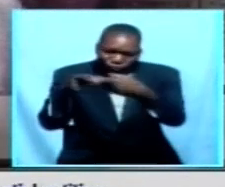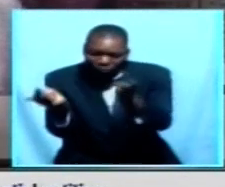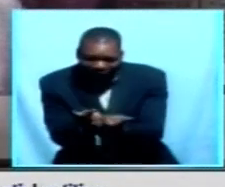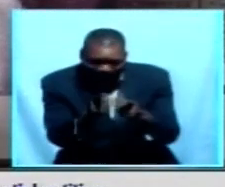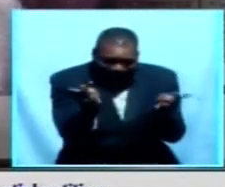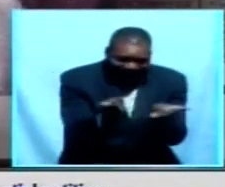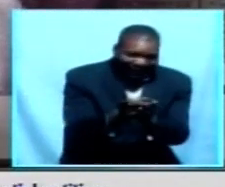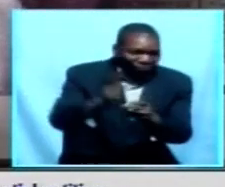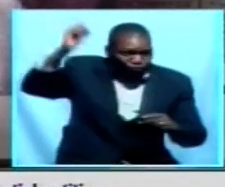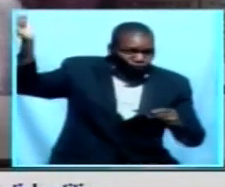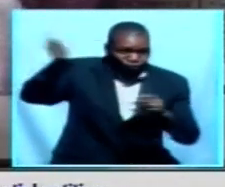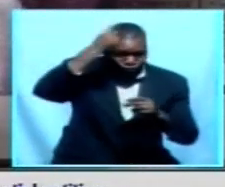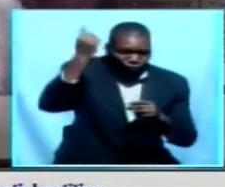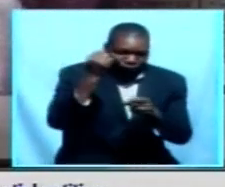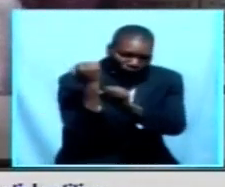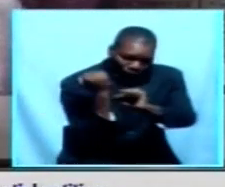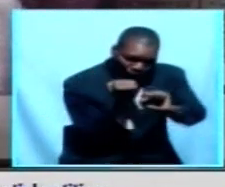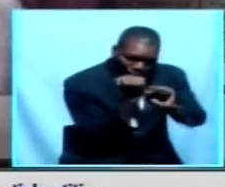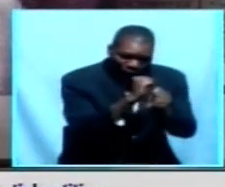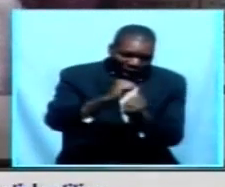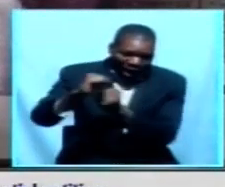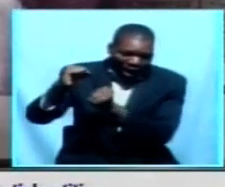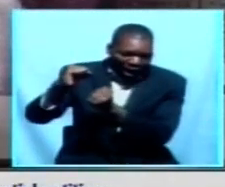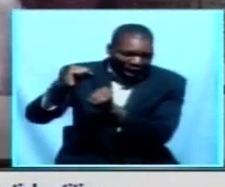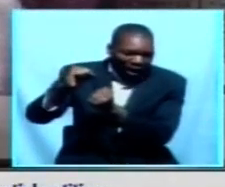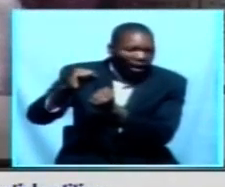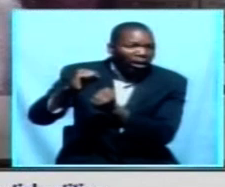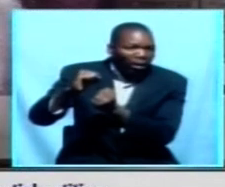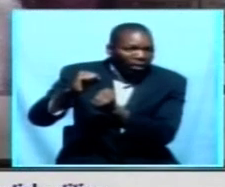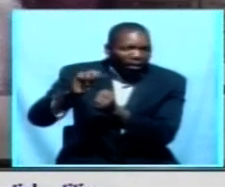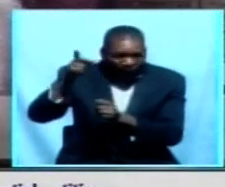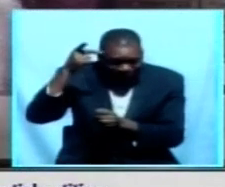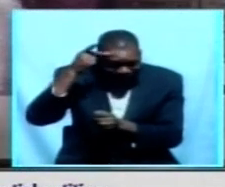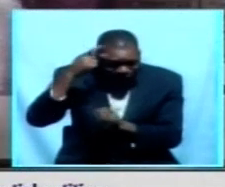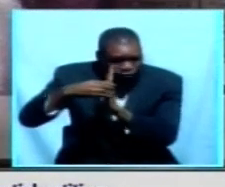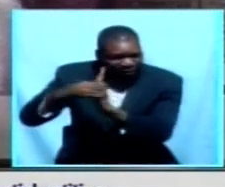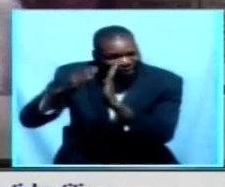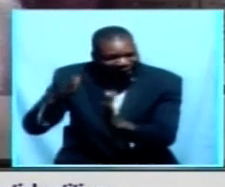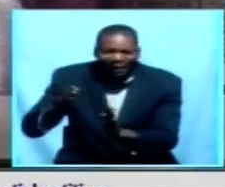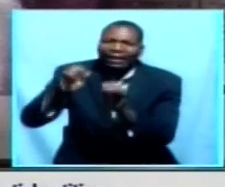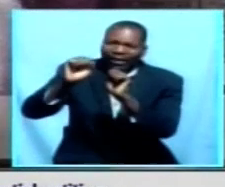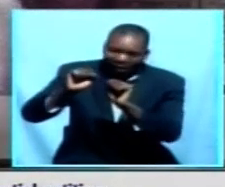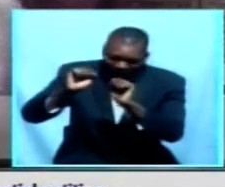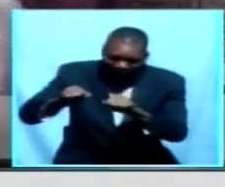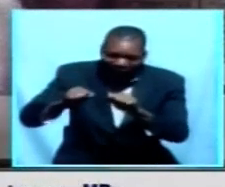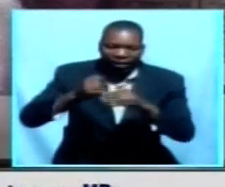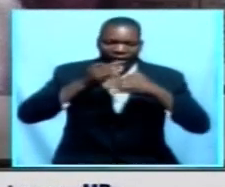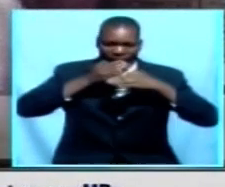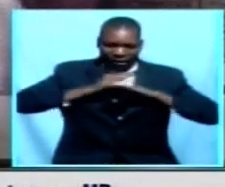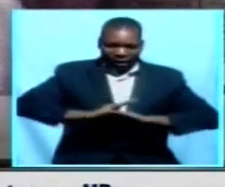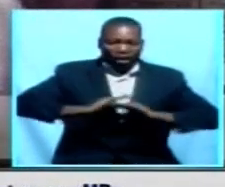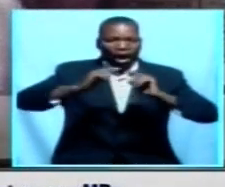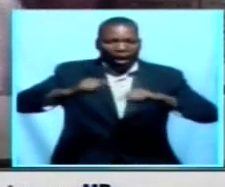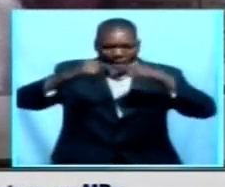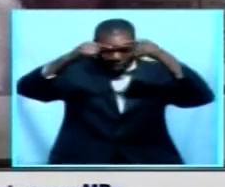the country. Mr. Madiankuku says it is also an obligation of political leaders to promote peace. He was